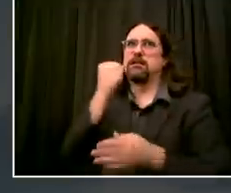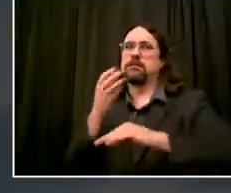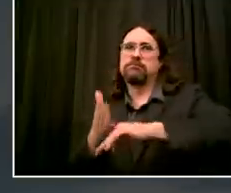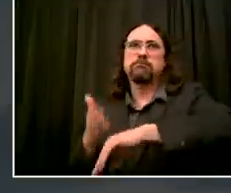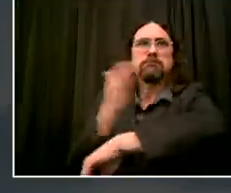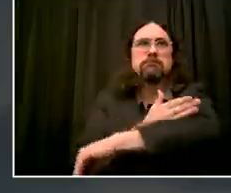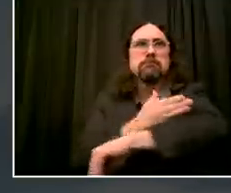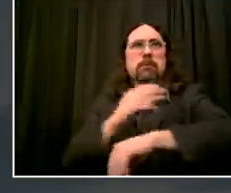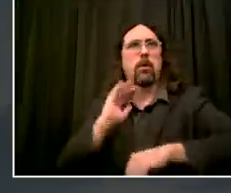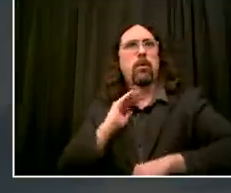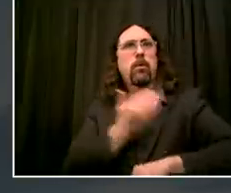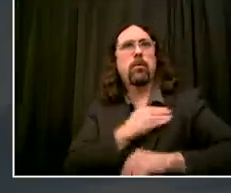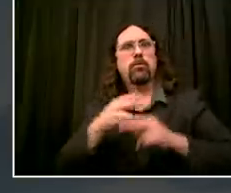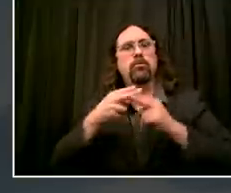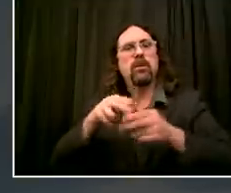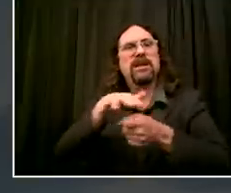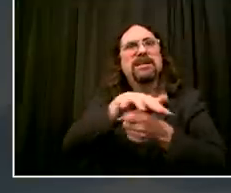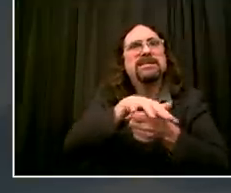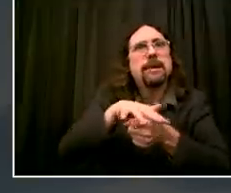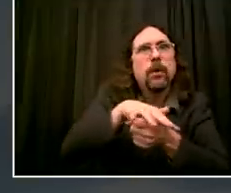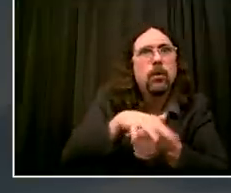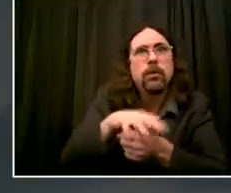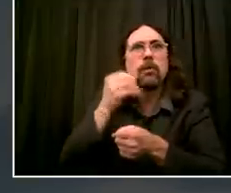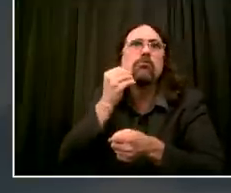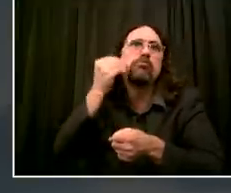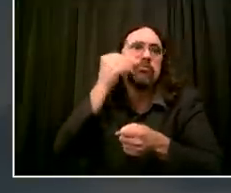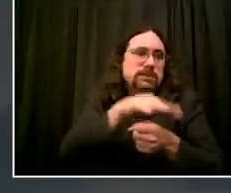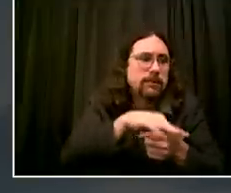to police commissioner and believe wholeheartedly is that we have an